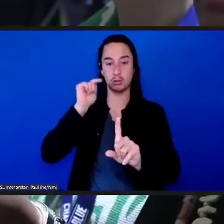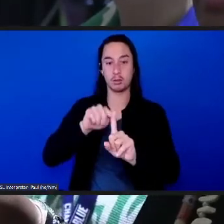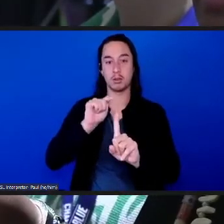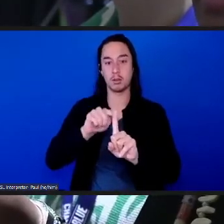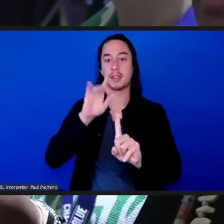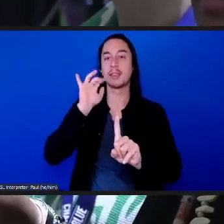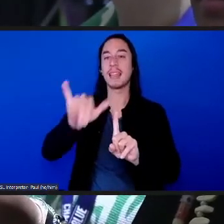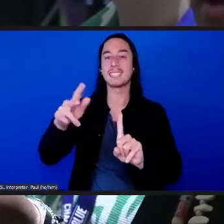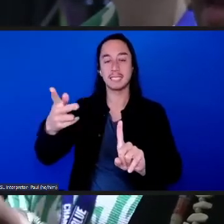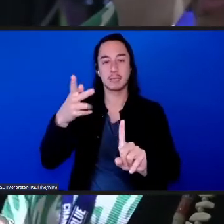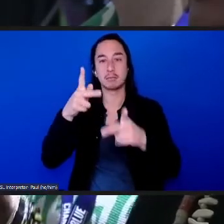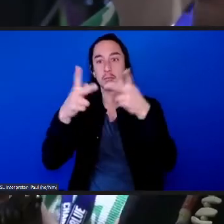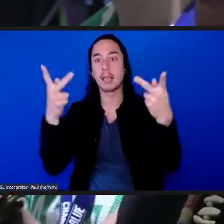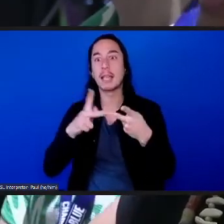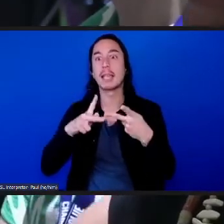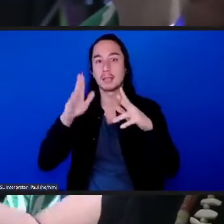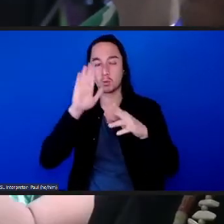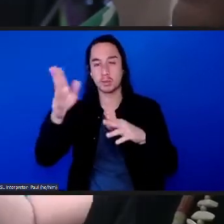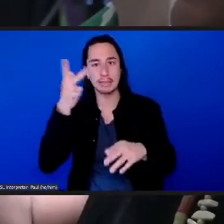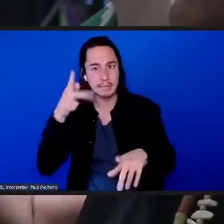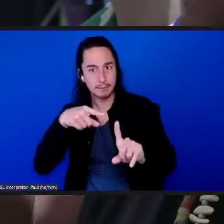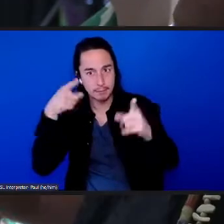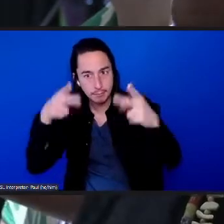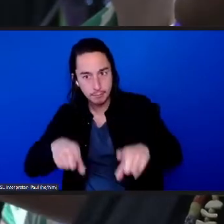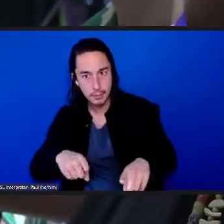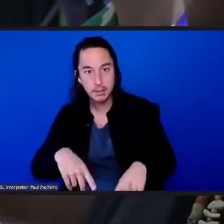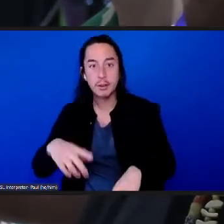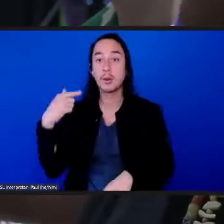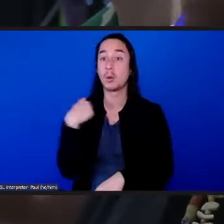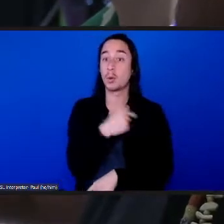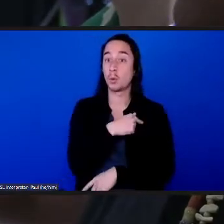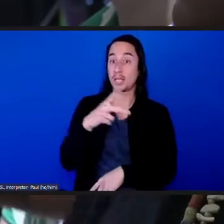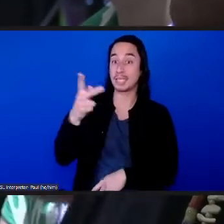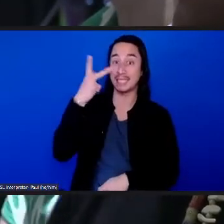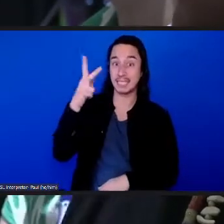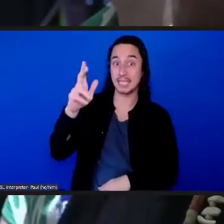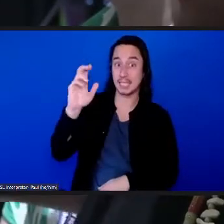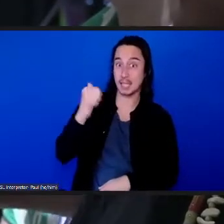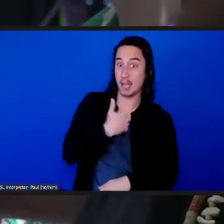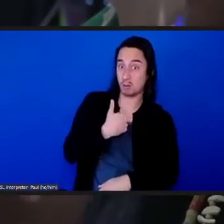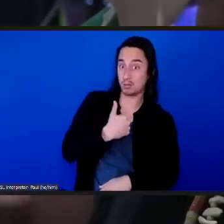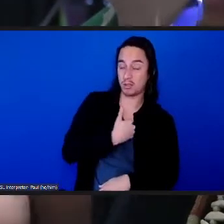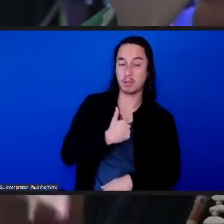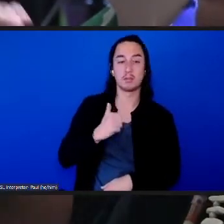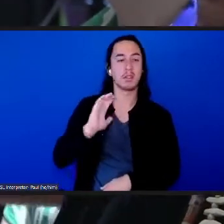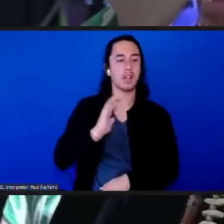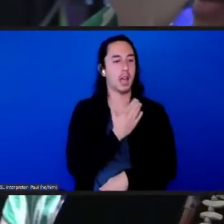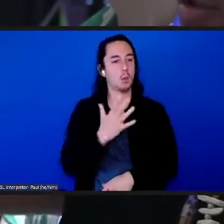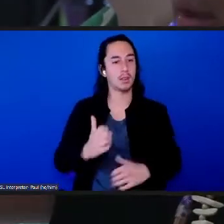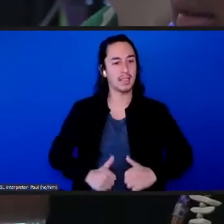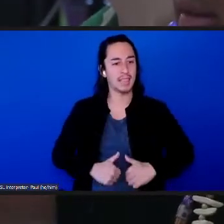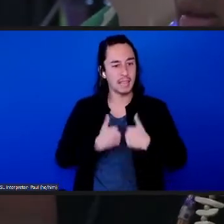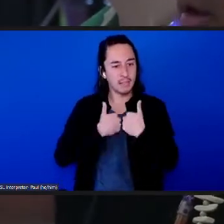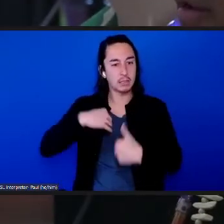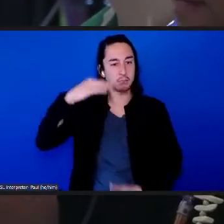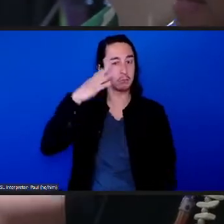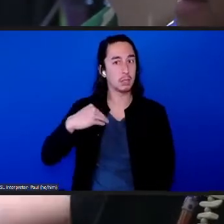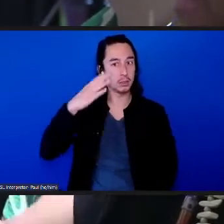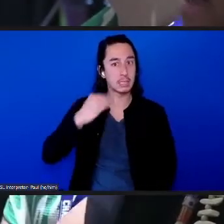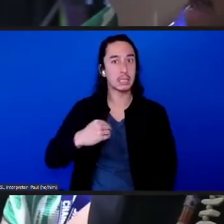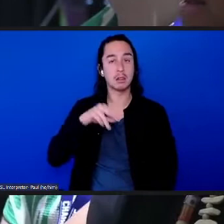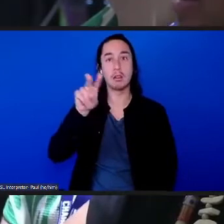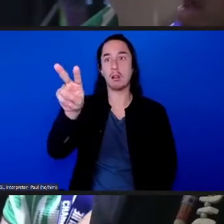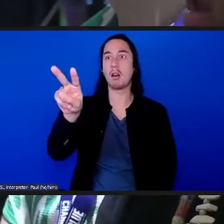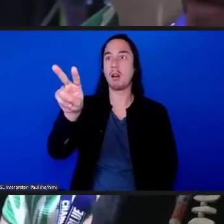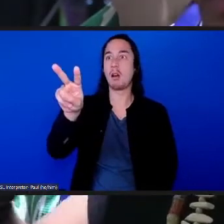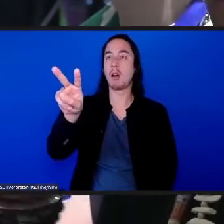place. It is the place where we see ourselves, our lived experiences reflected back to us from